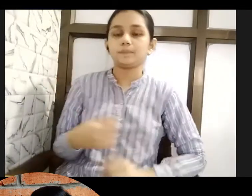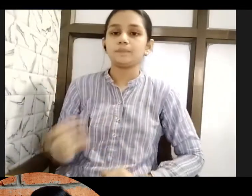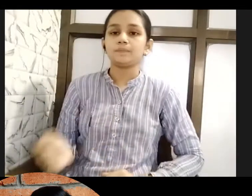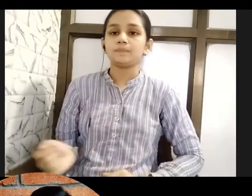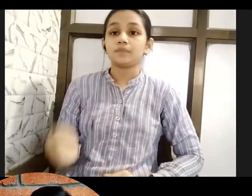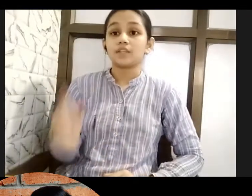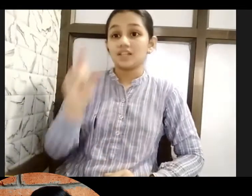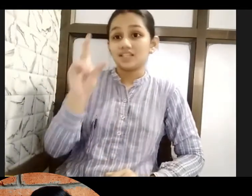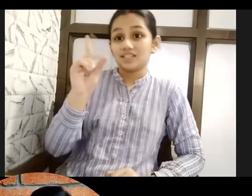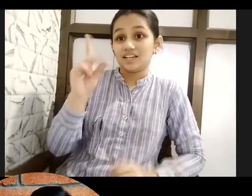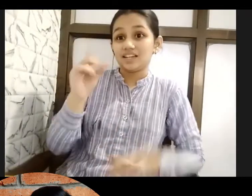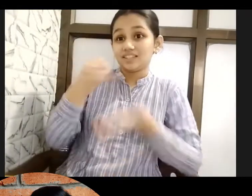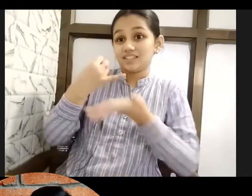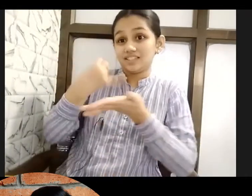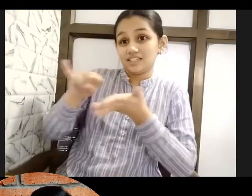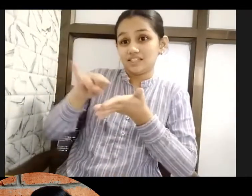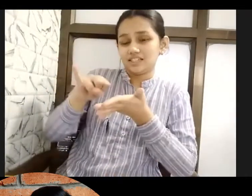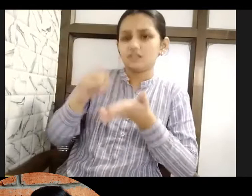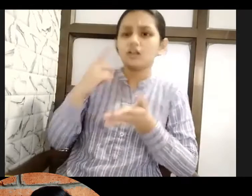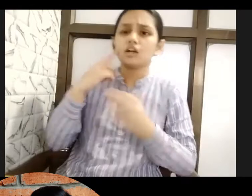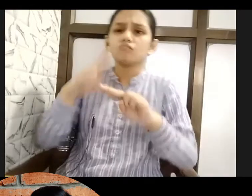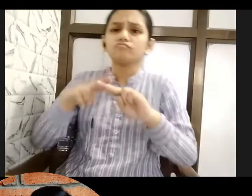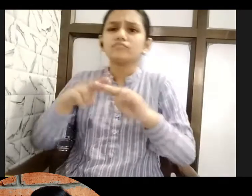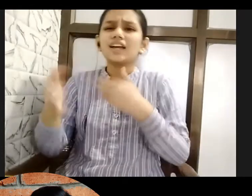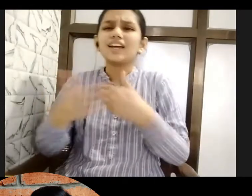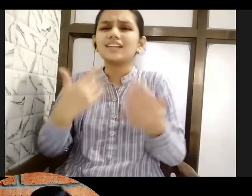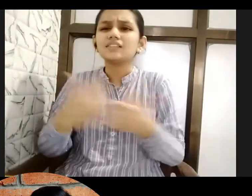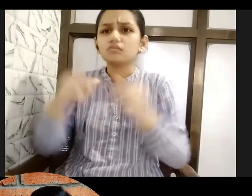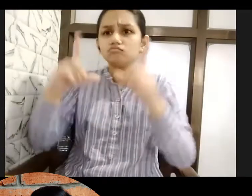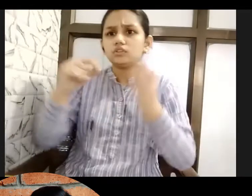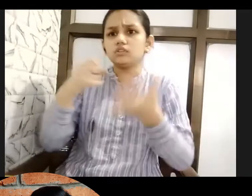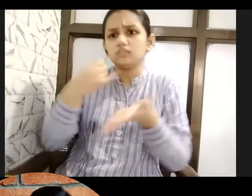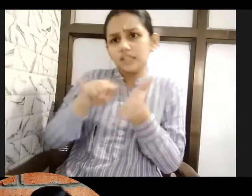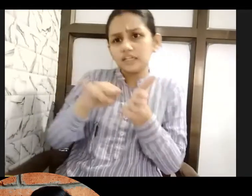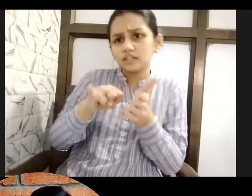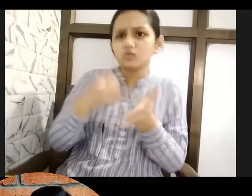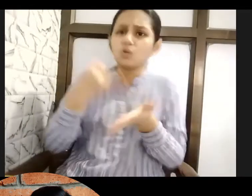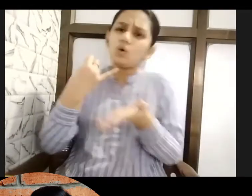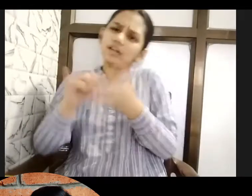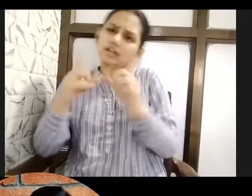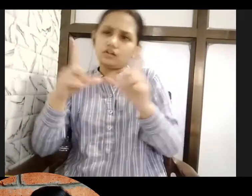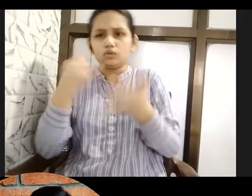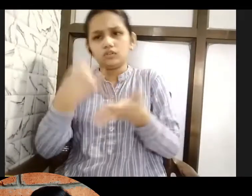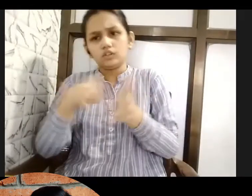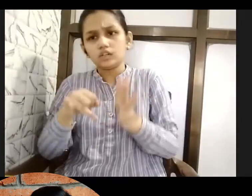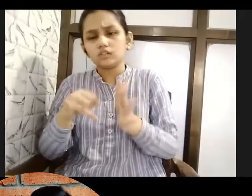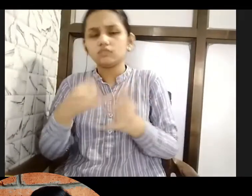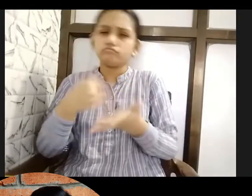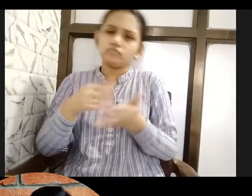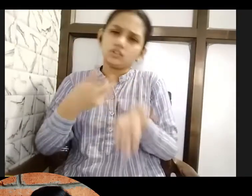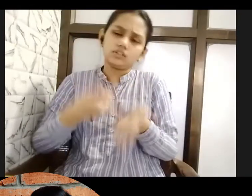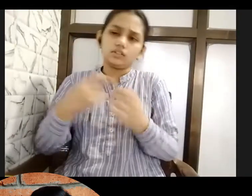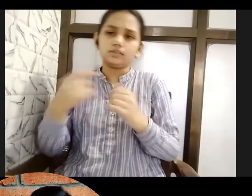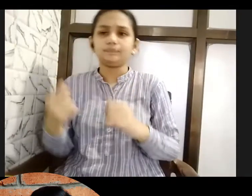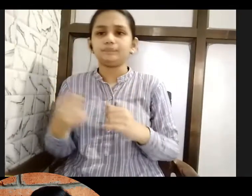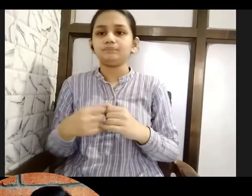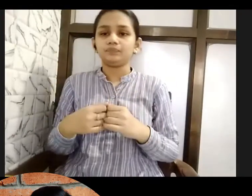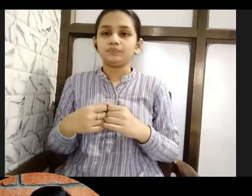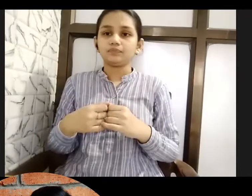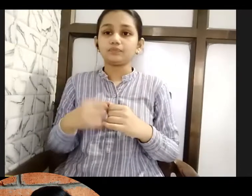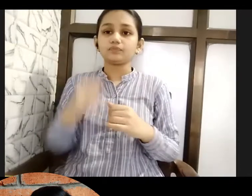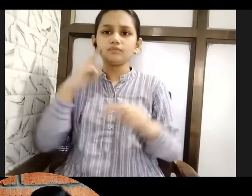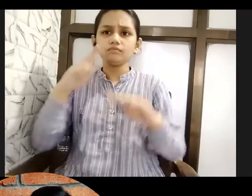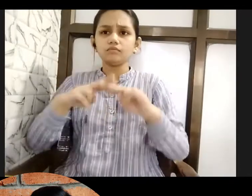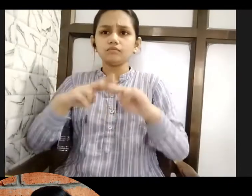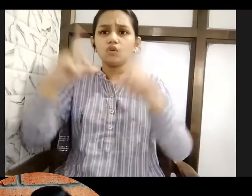Delete means delete. If I click on delete, it will get deleted. It will ask me, do you want to delete the image? If I want to delete the image,